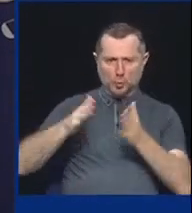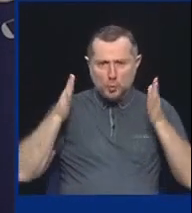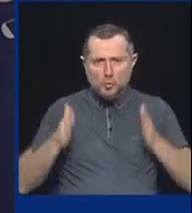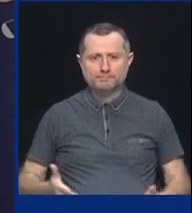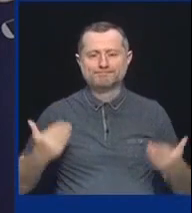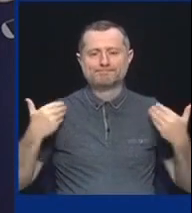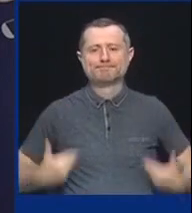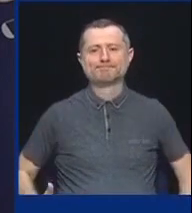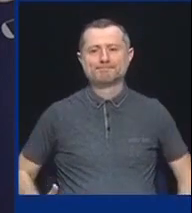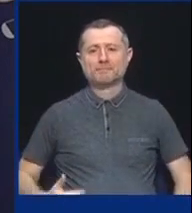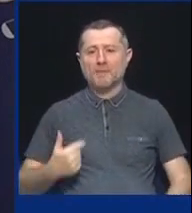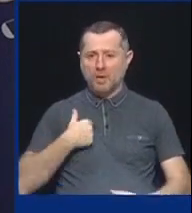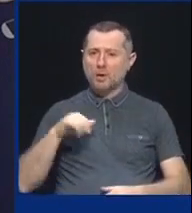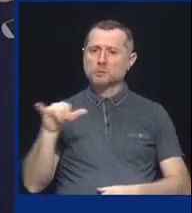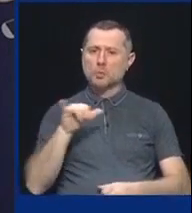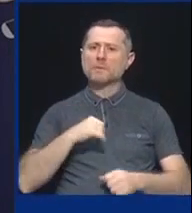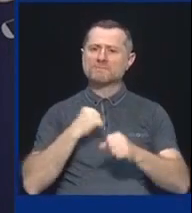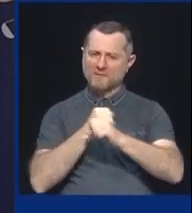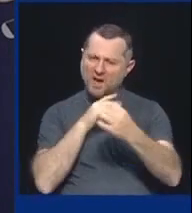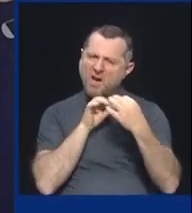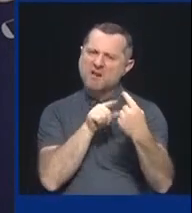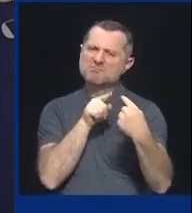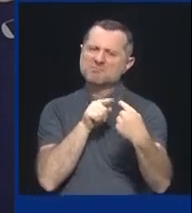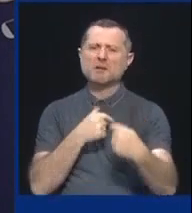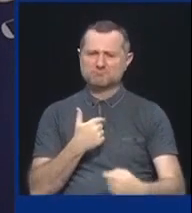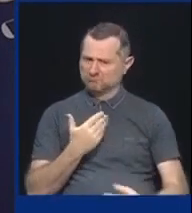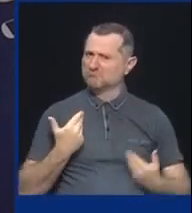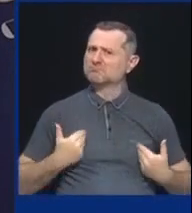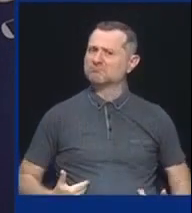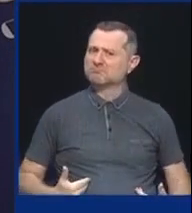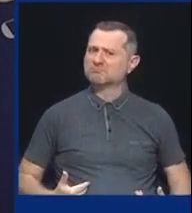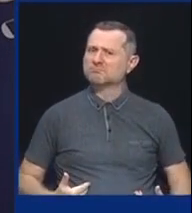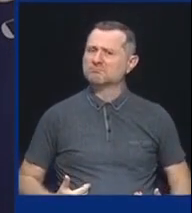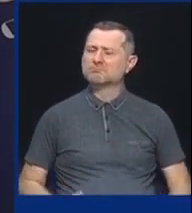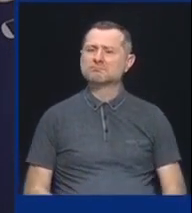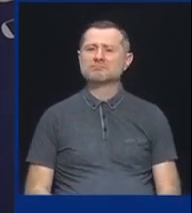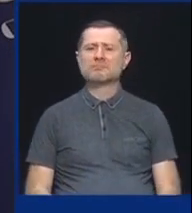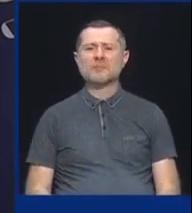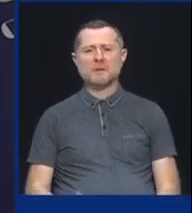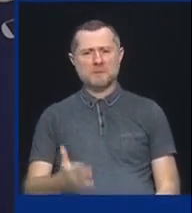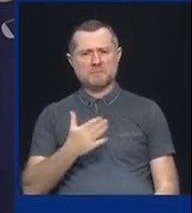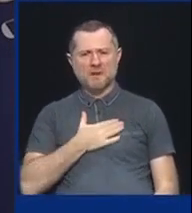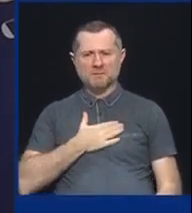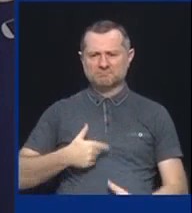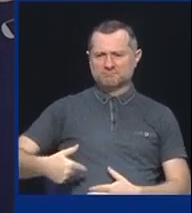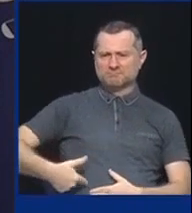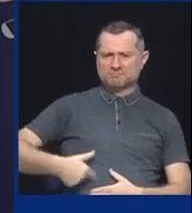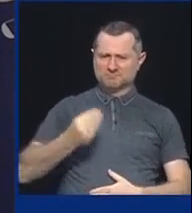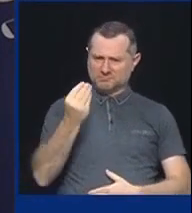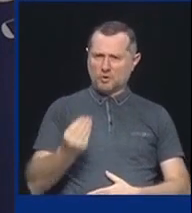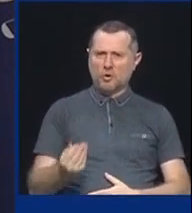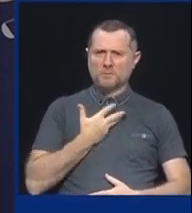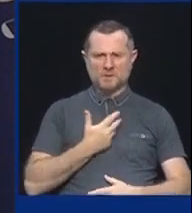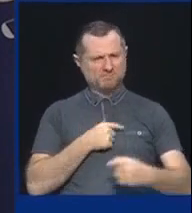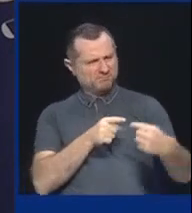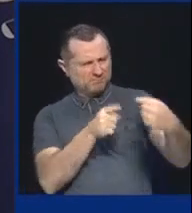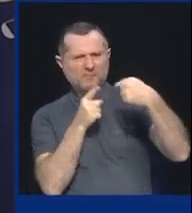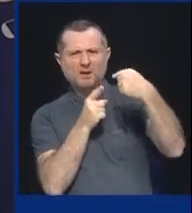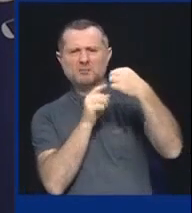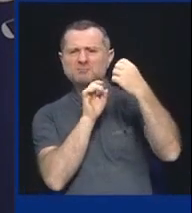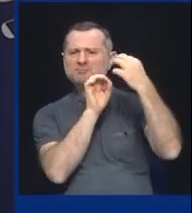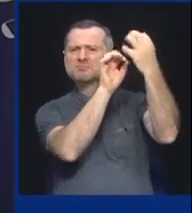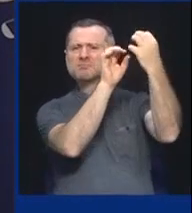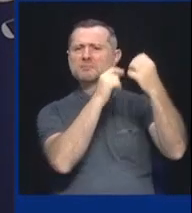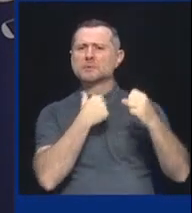my instinct is to fight through this controversy, because I truly believe it is politically